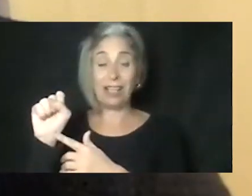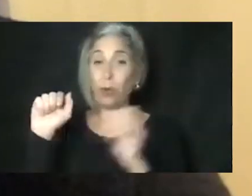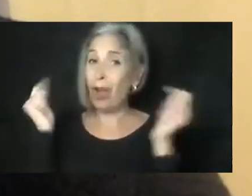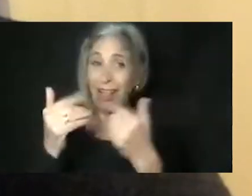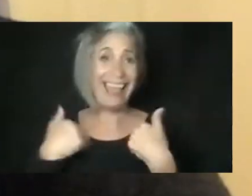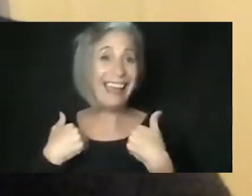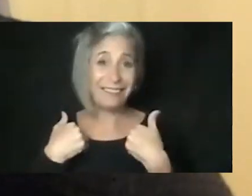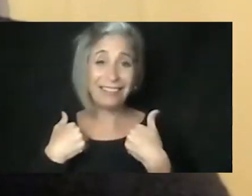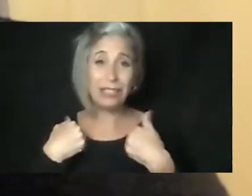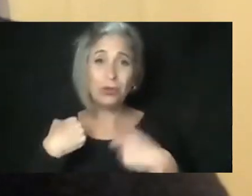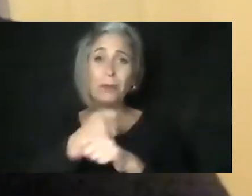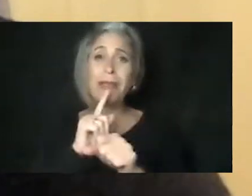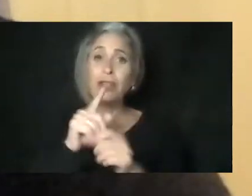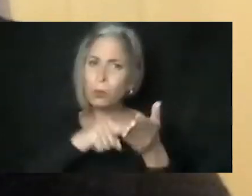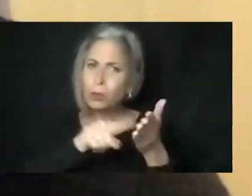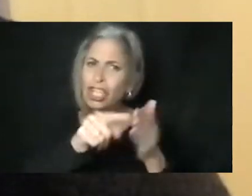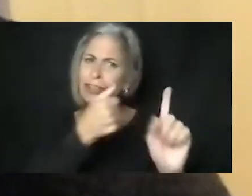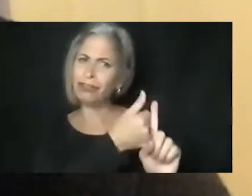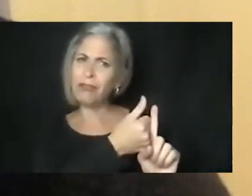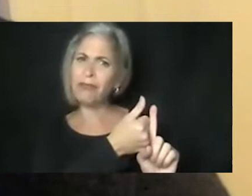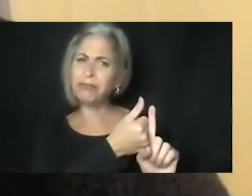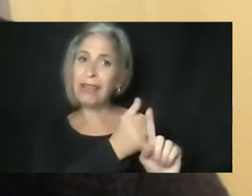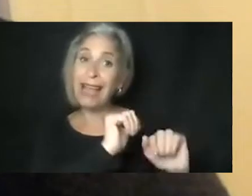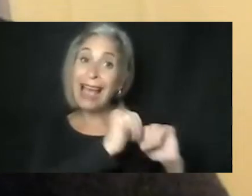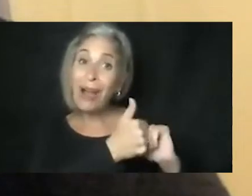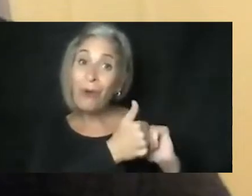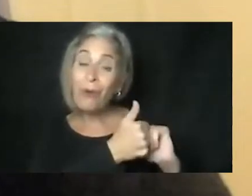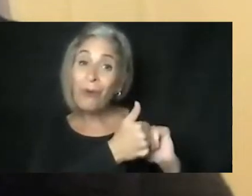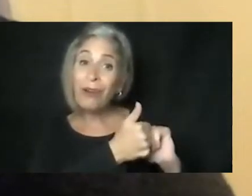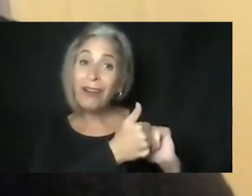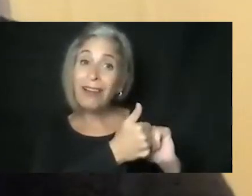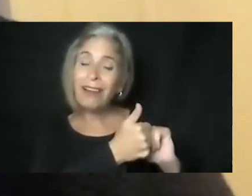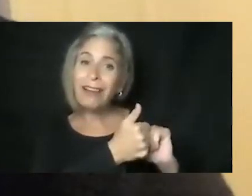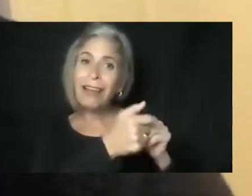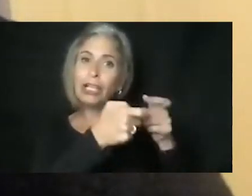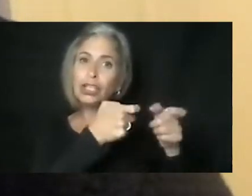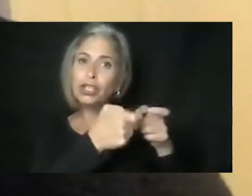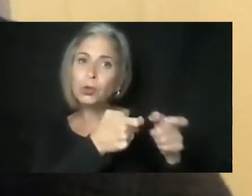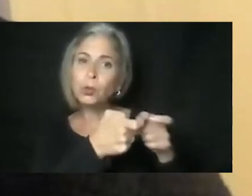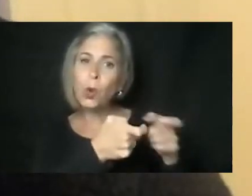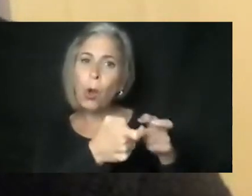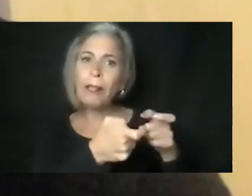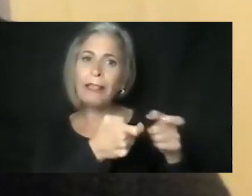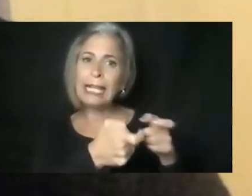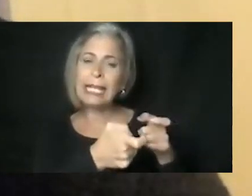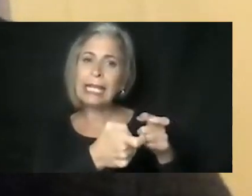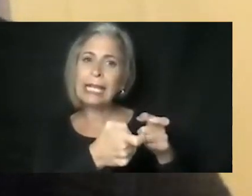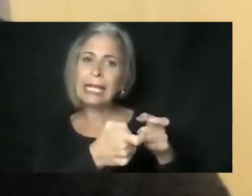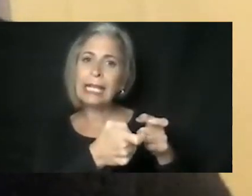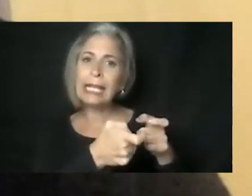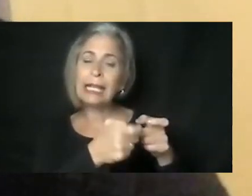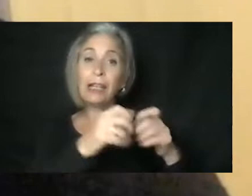need to make sure that we're checking it. And the only way we can check it is by ensuring there's a